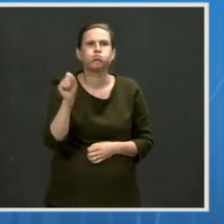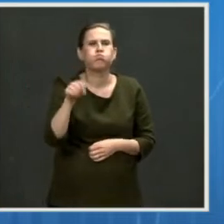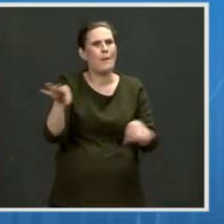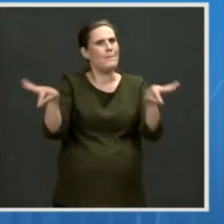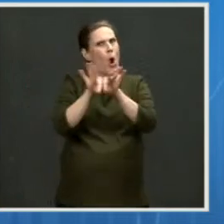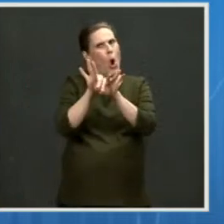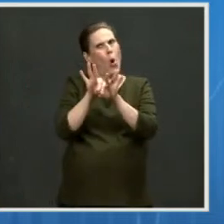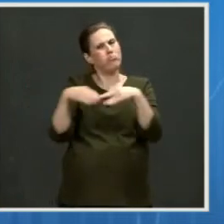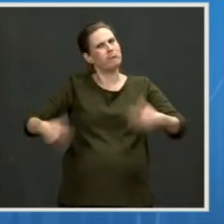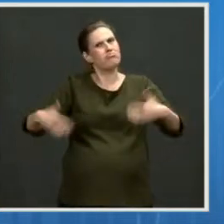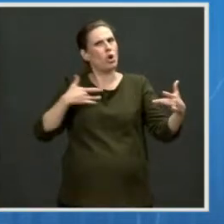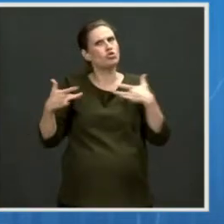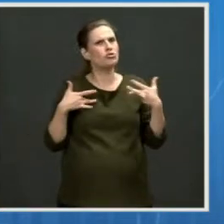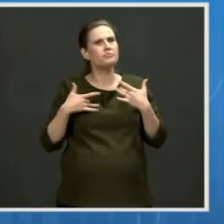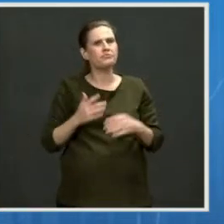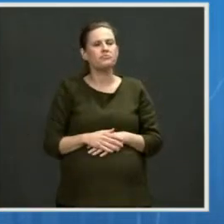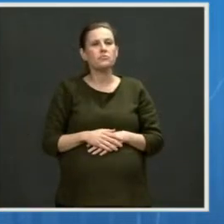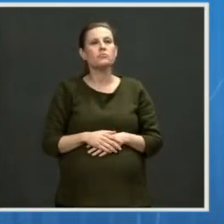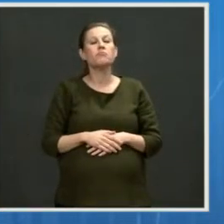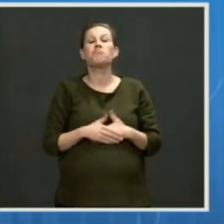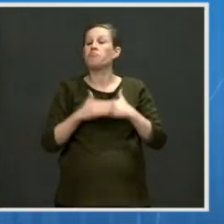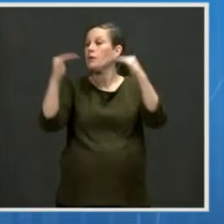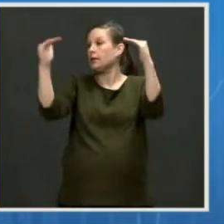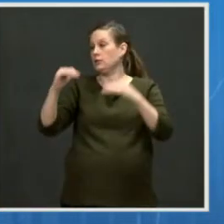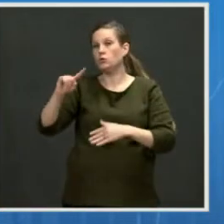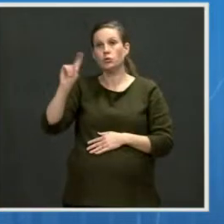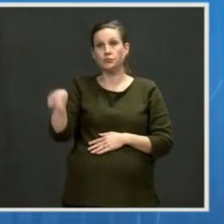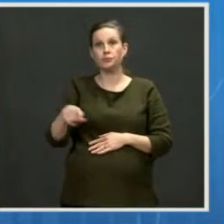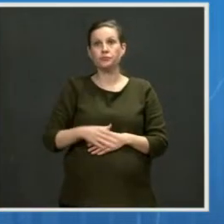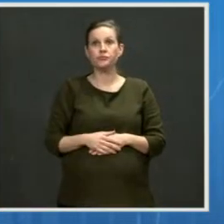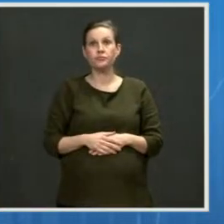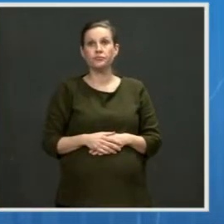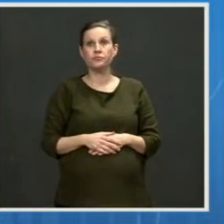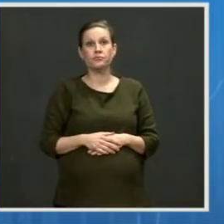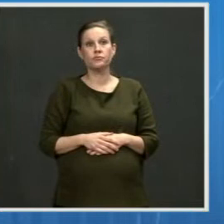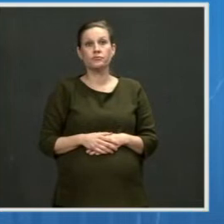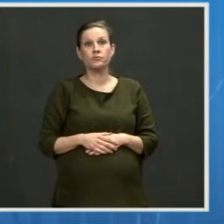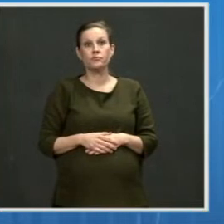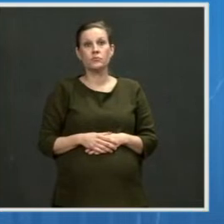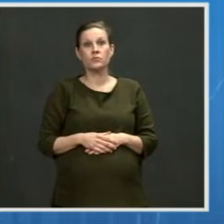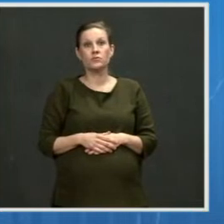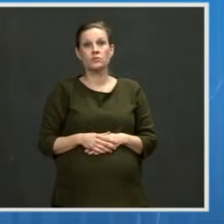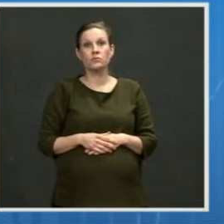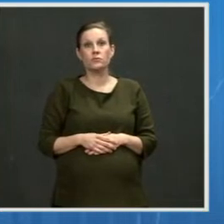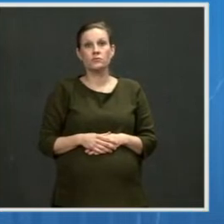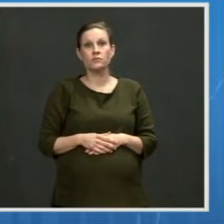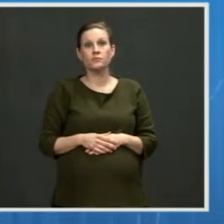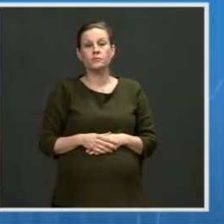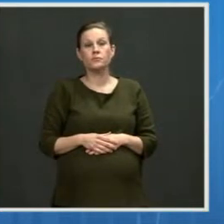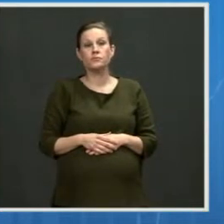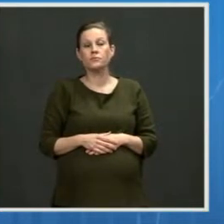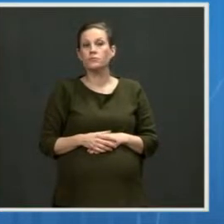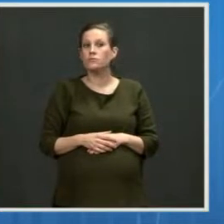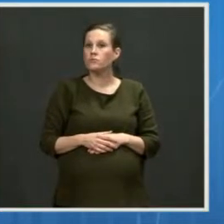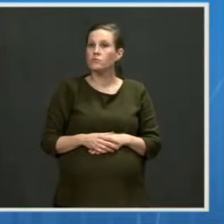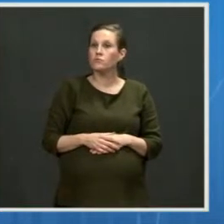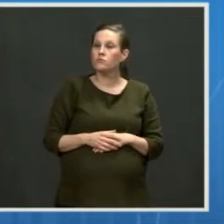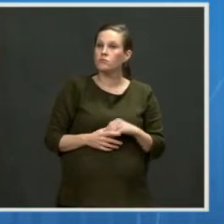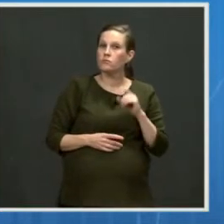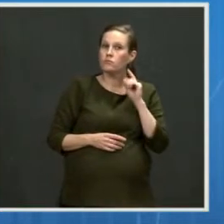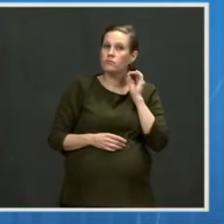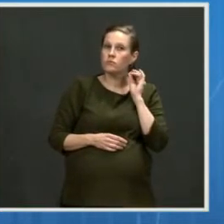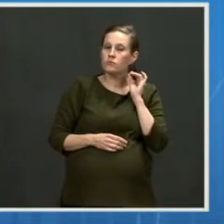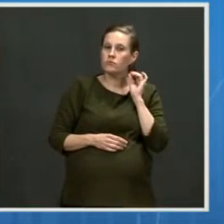question. We're going to squeeze one more question in. We'll go to Sikan Akpan at New York Public Radio.